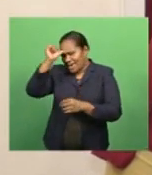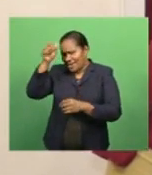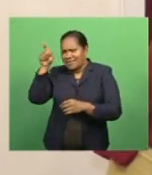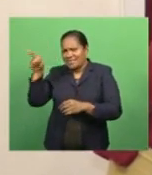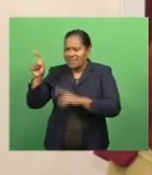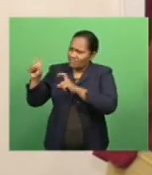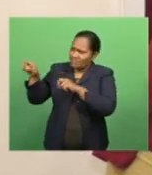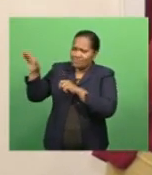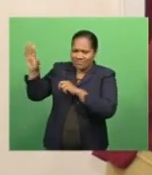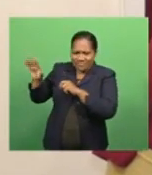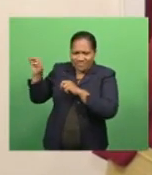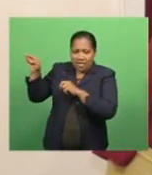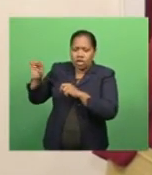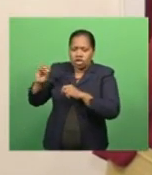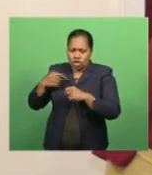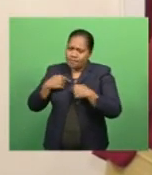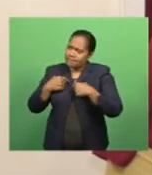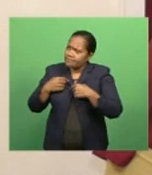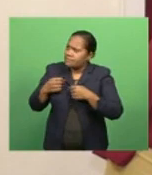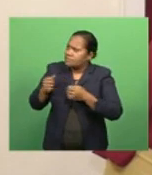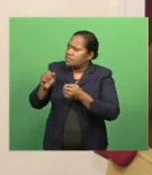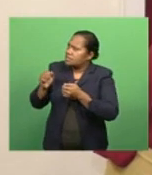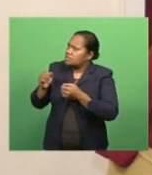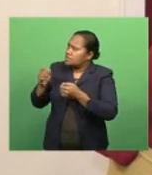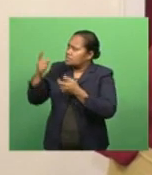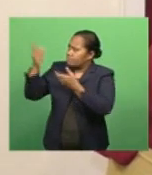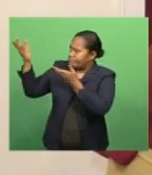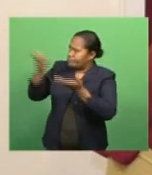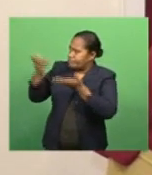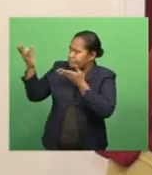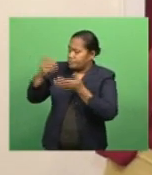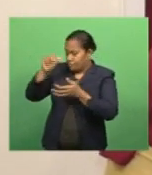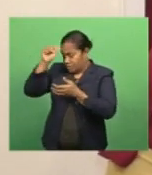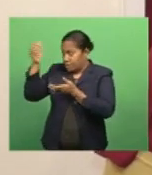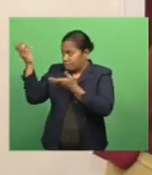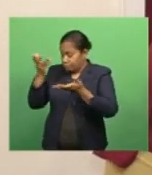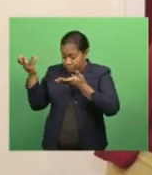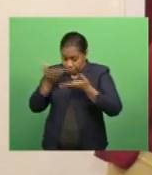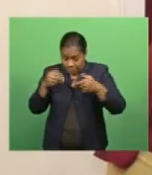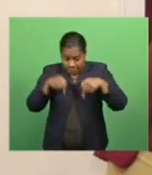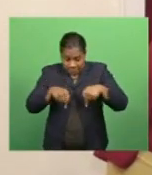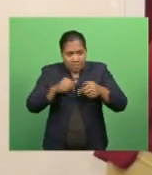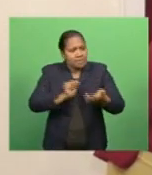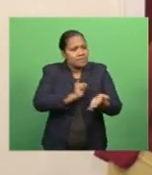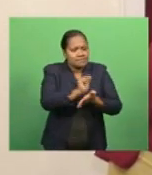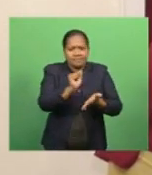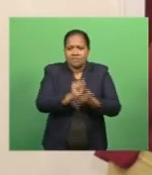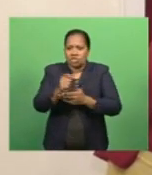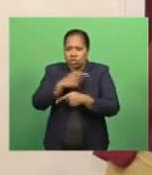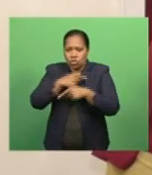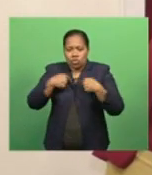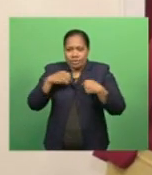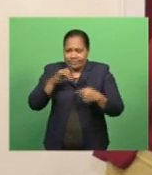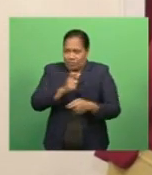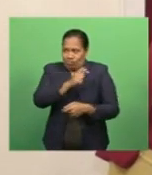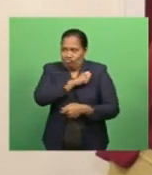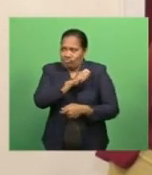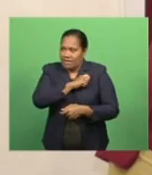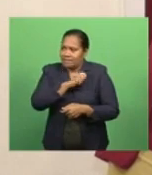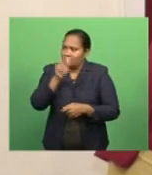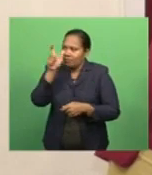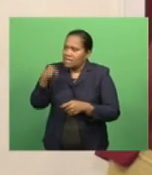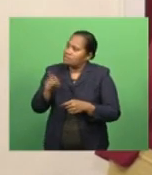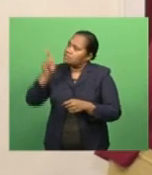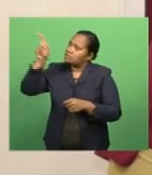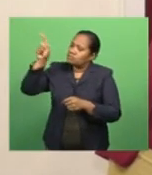meet up some suppliers there. And then we got the thing that we can trust some suppliers out there. So I just